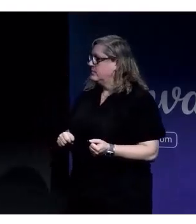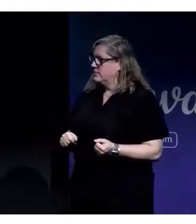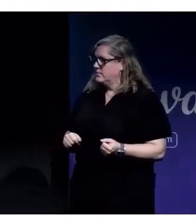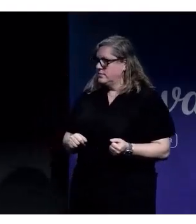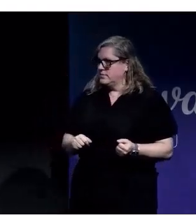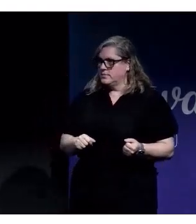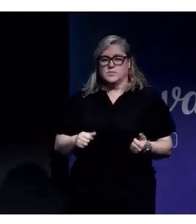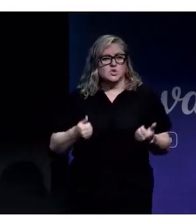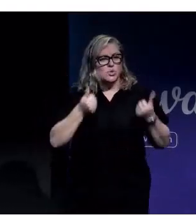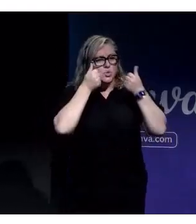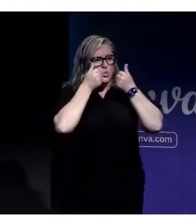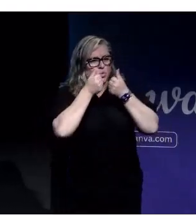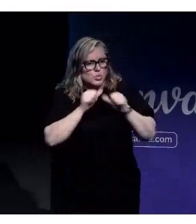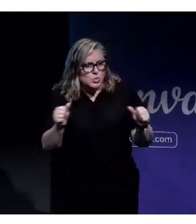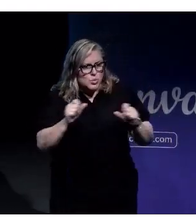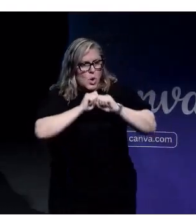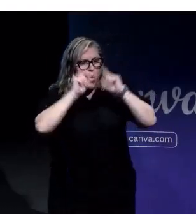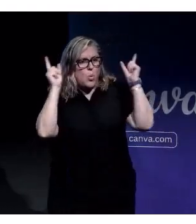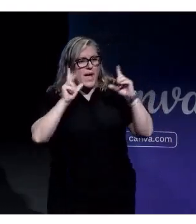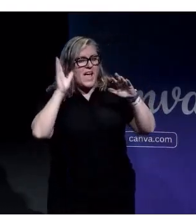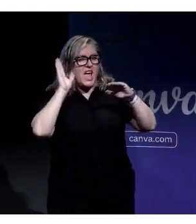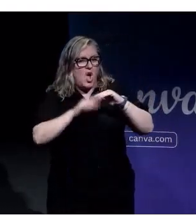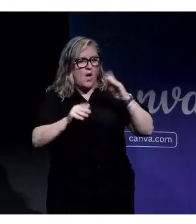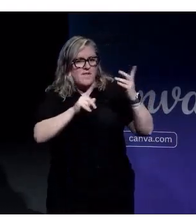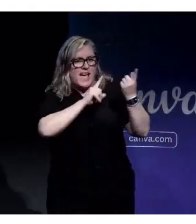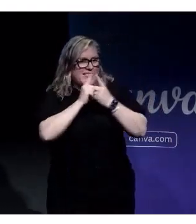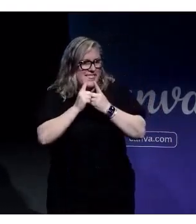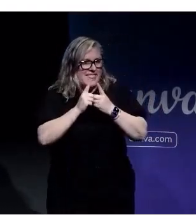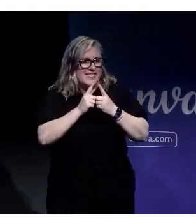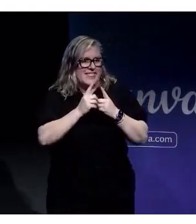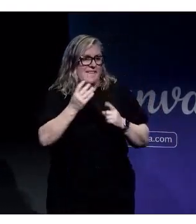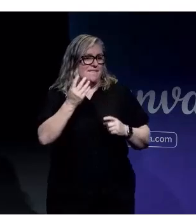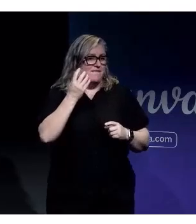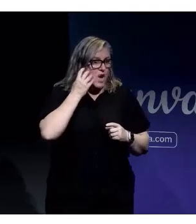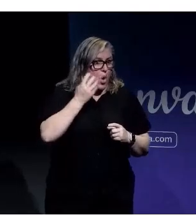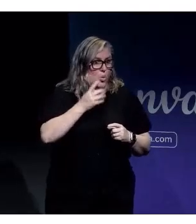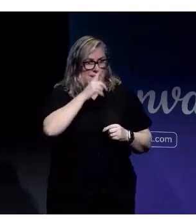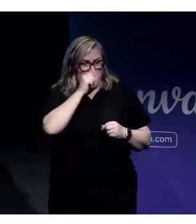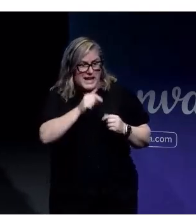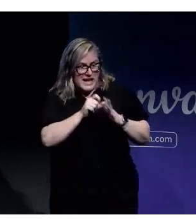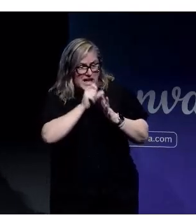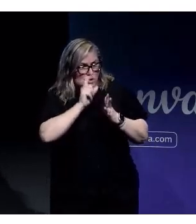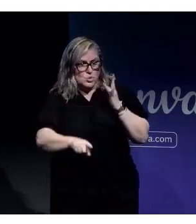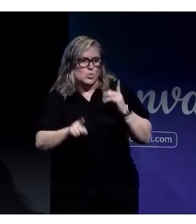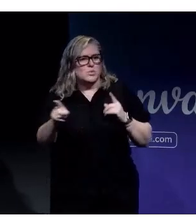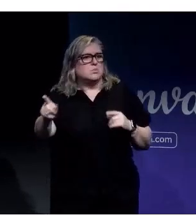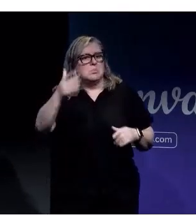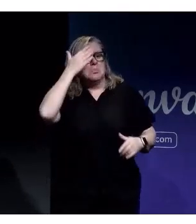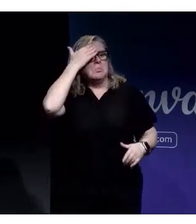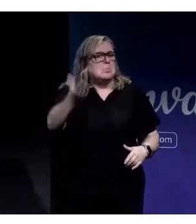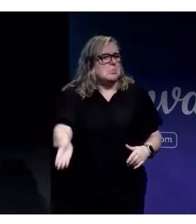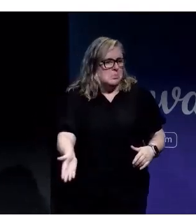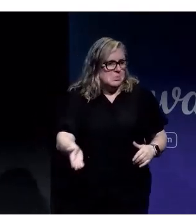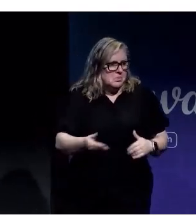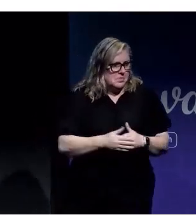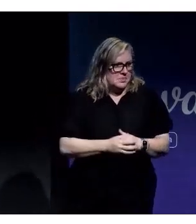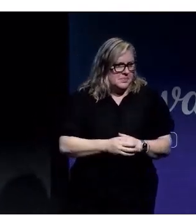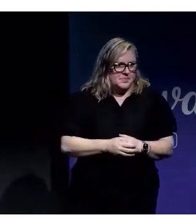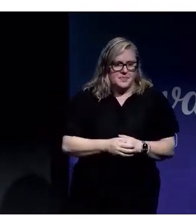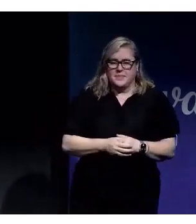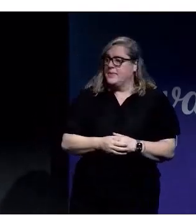Users aren't always aware of all of the things that their phones can do. So that leads